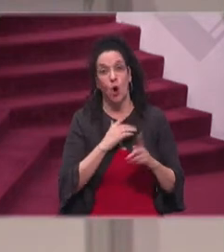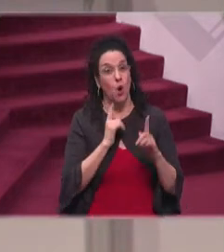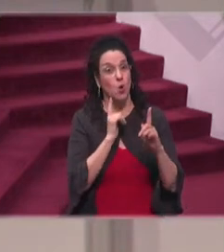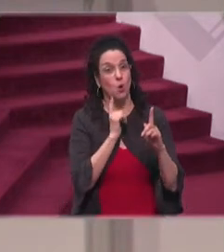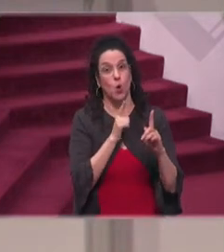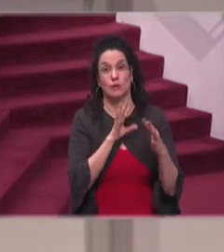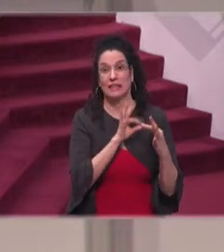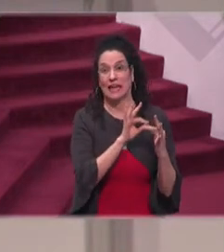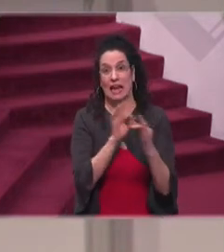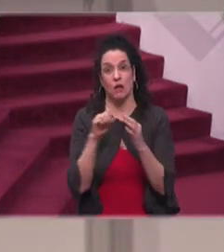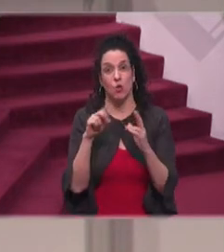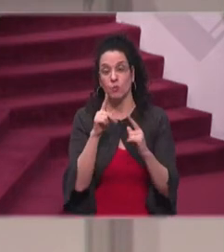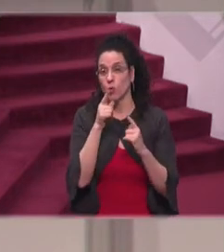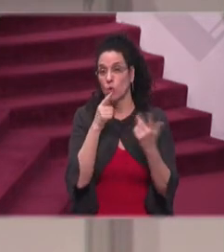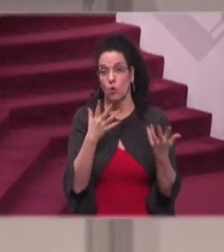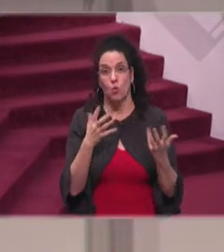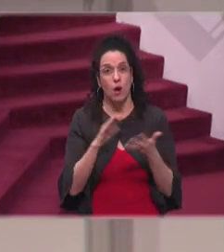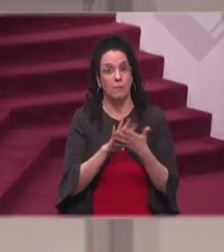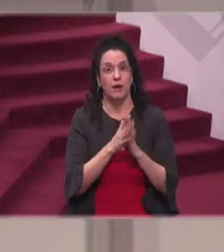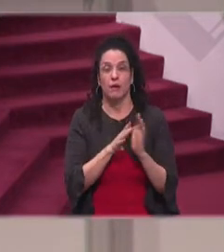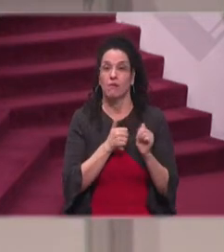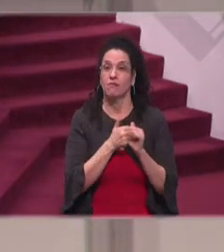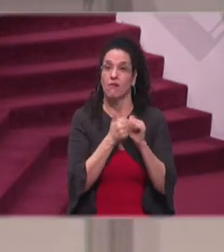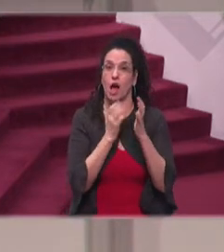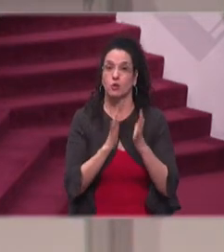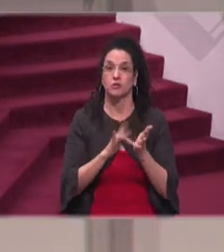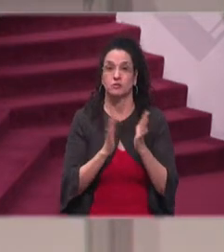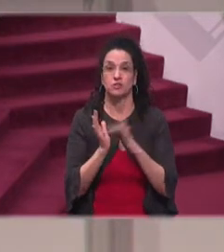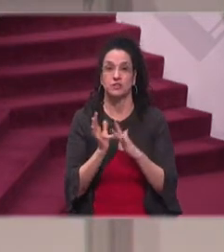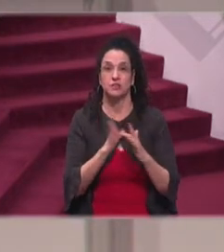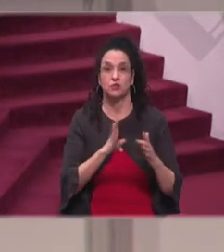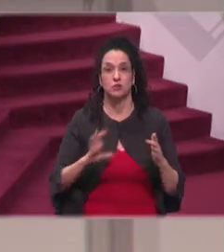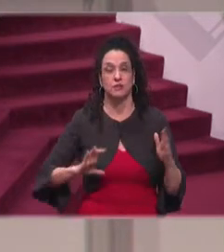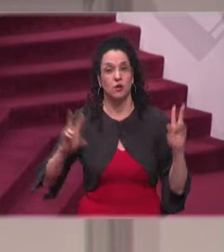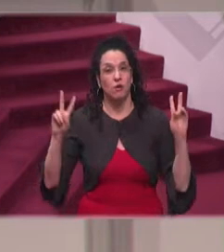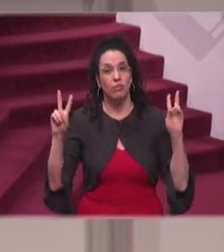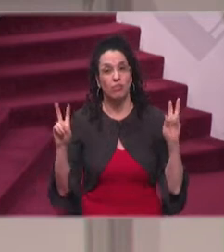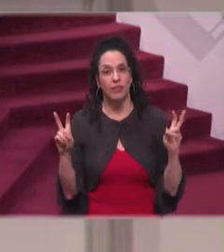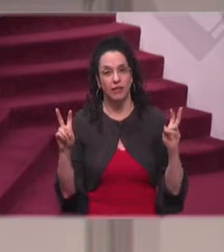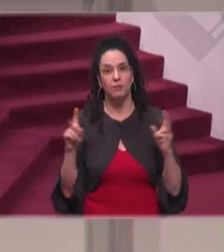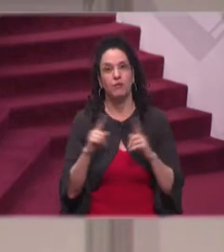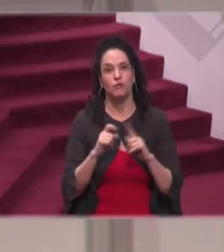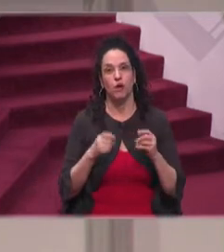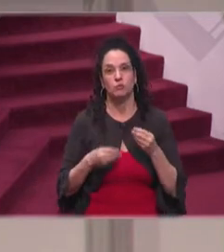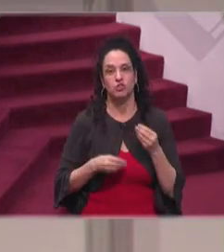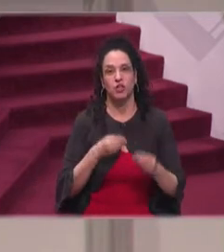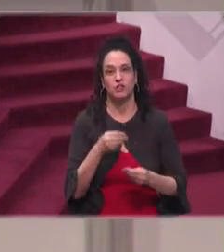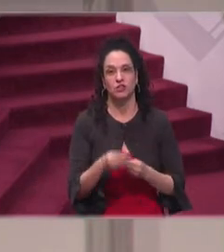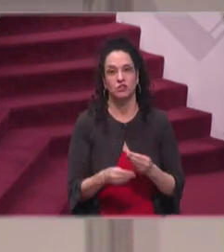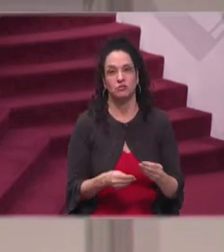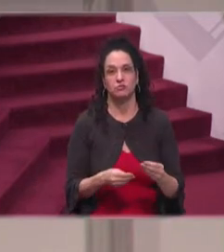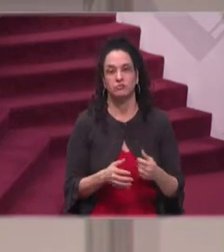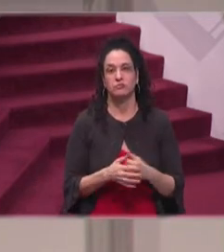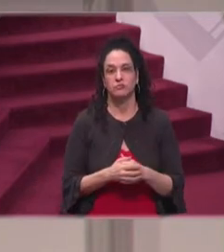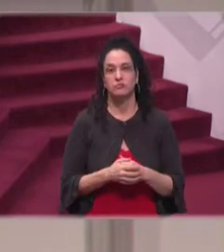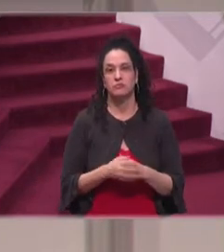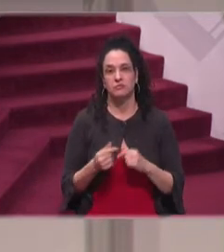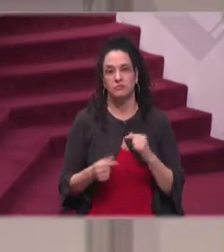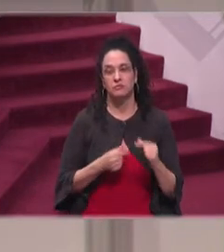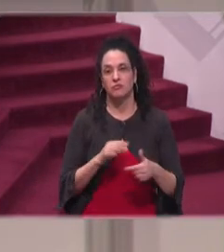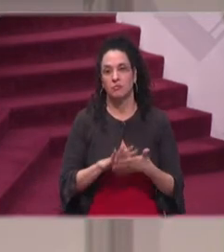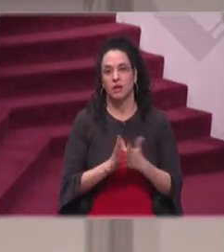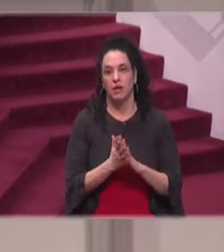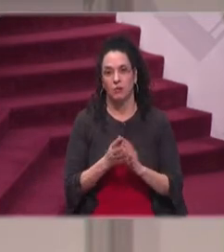desire to become fully devoted followers of Jesus Christ, and our theme is From Generation to Generation, Growing